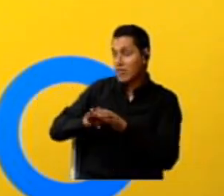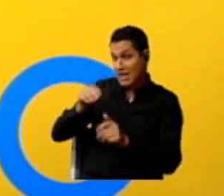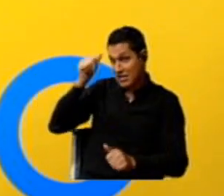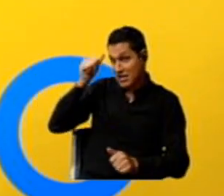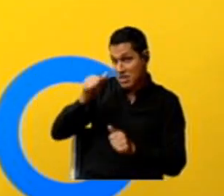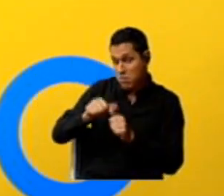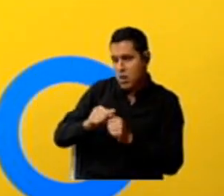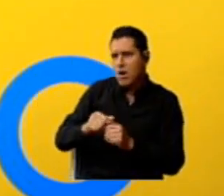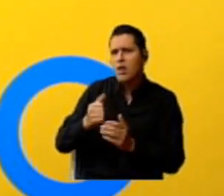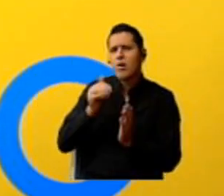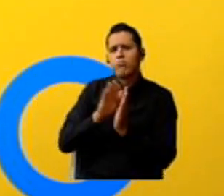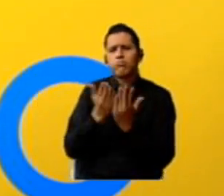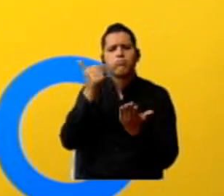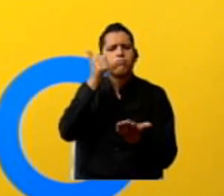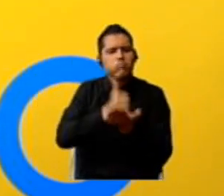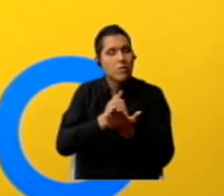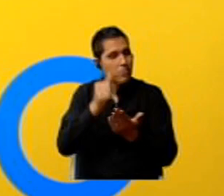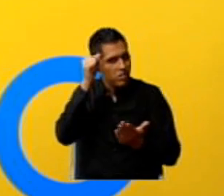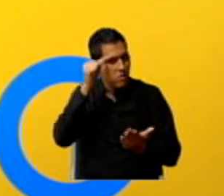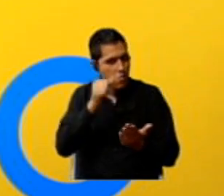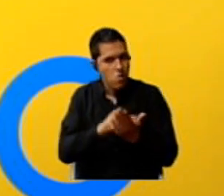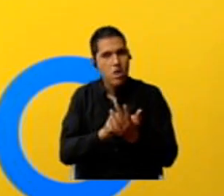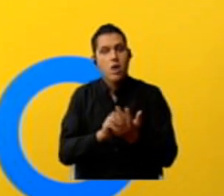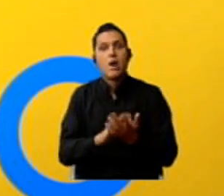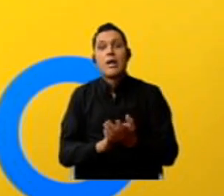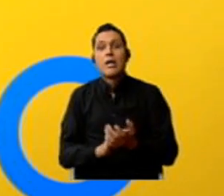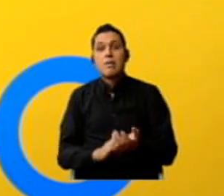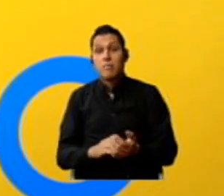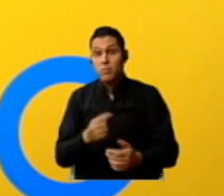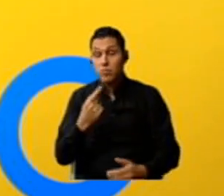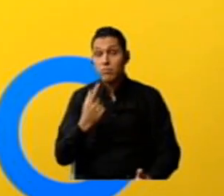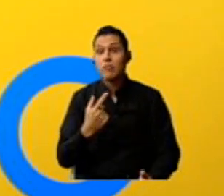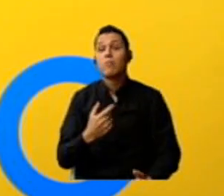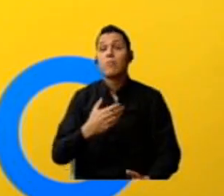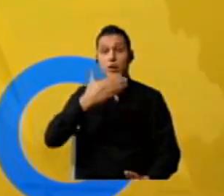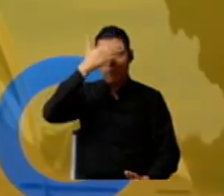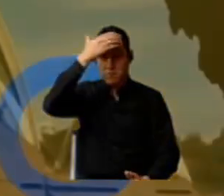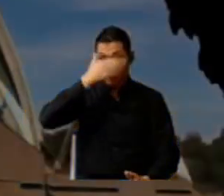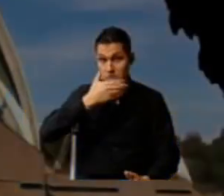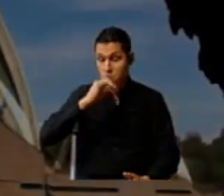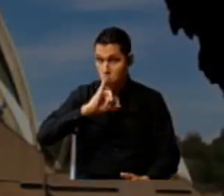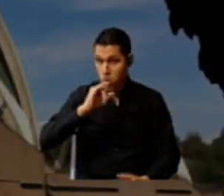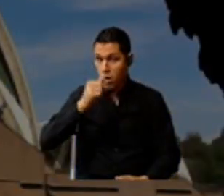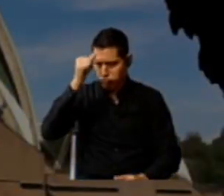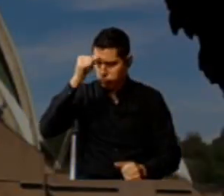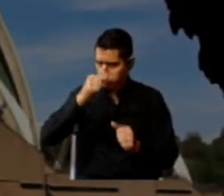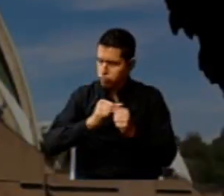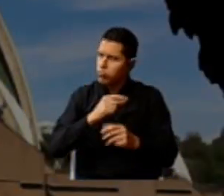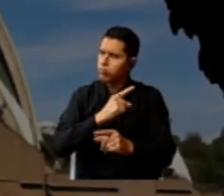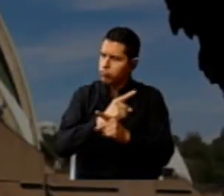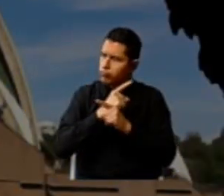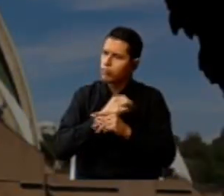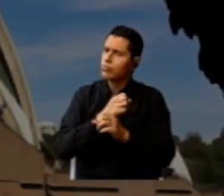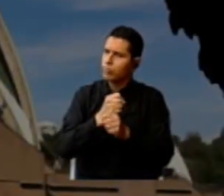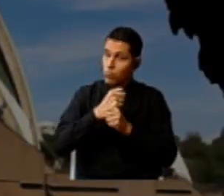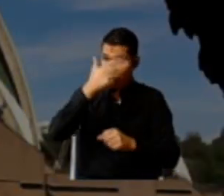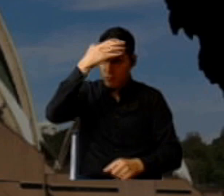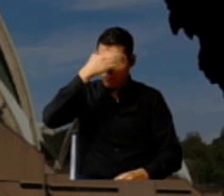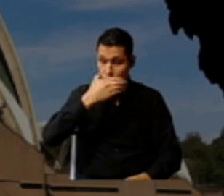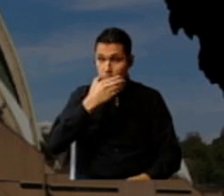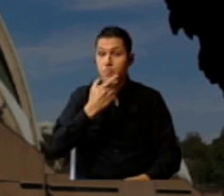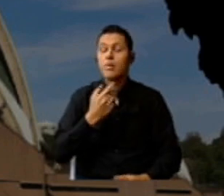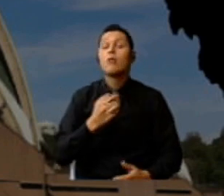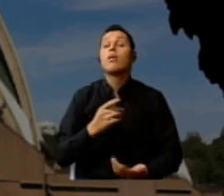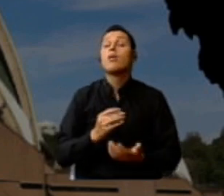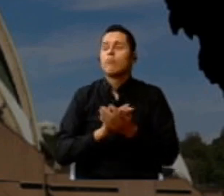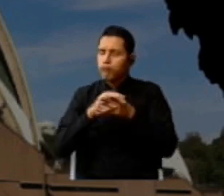your passport, and your face mask. Okay? Remember also to wash your